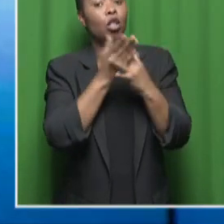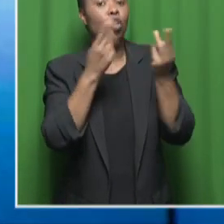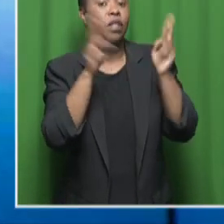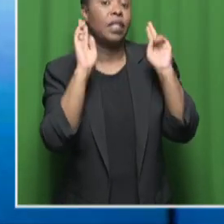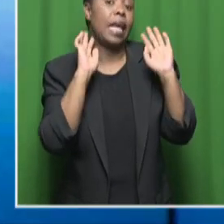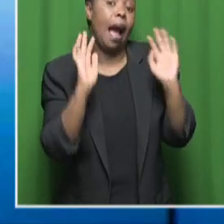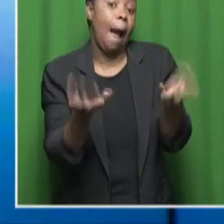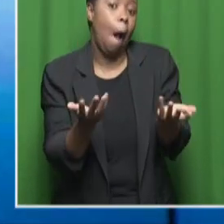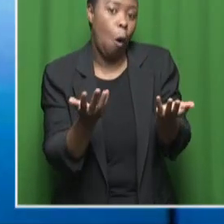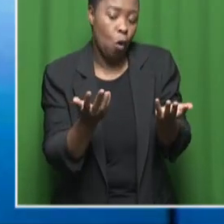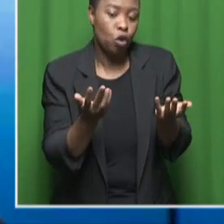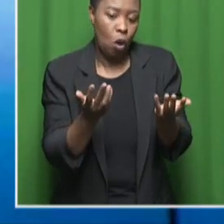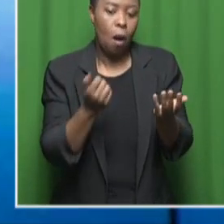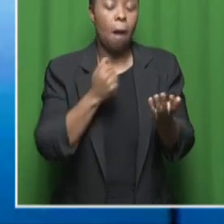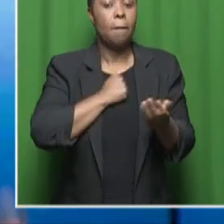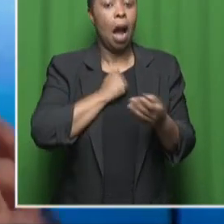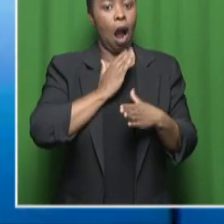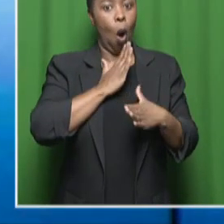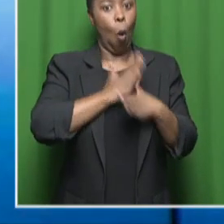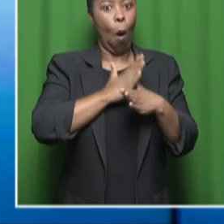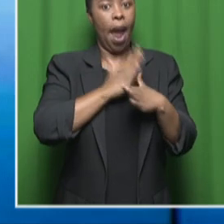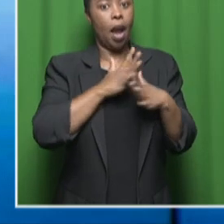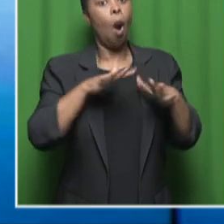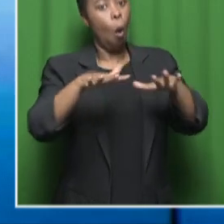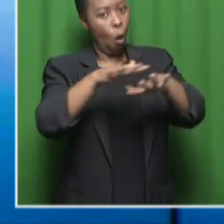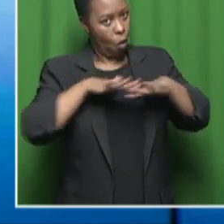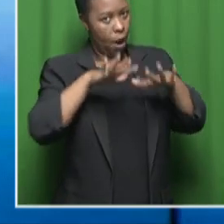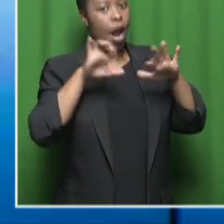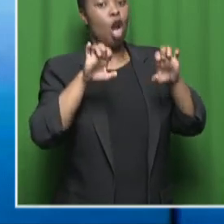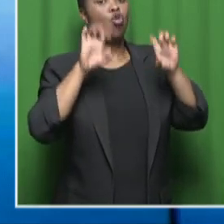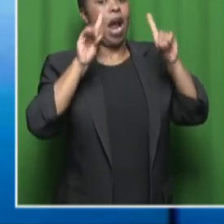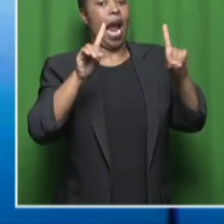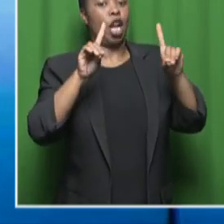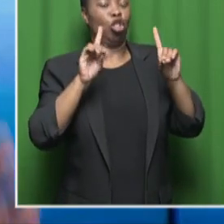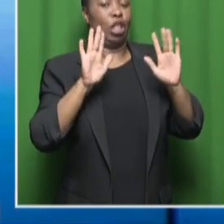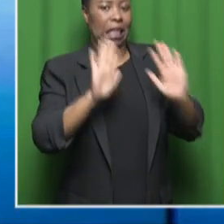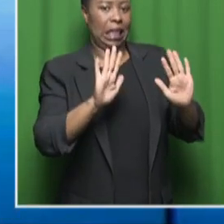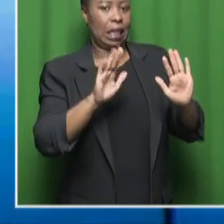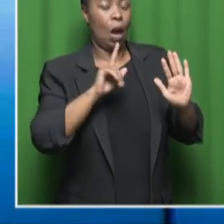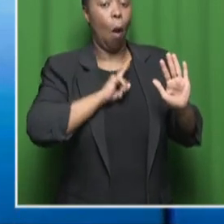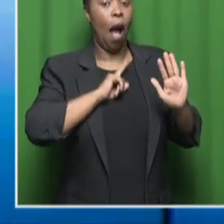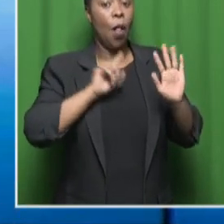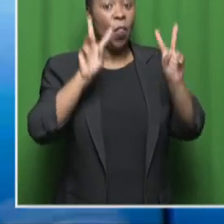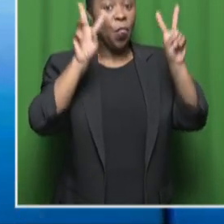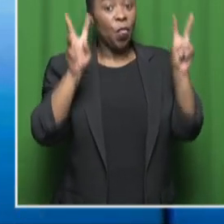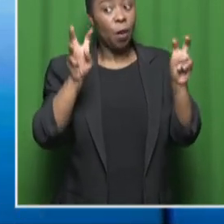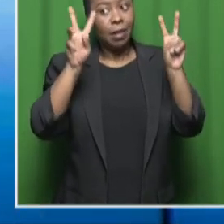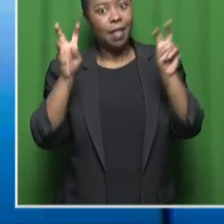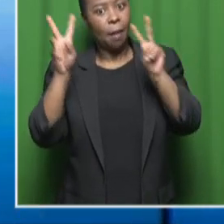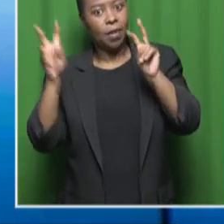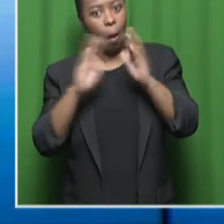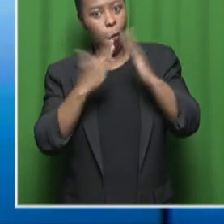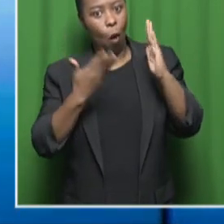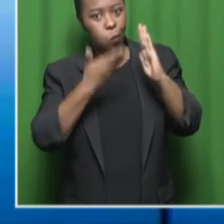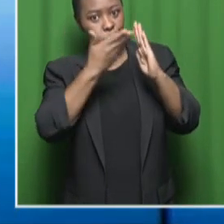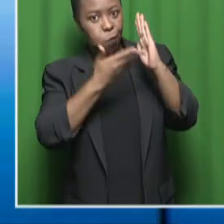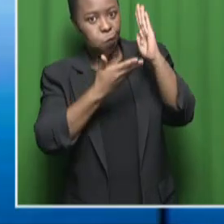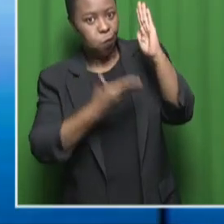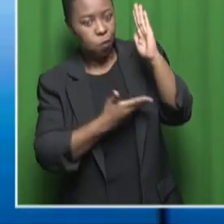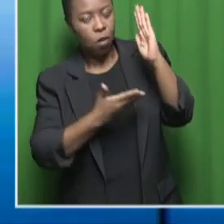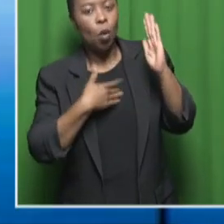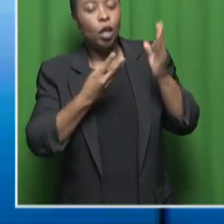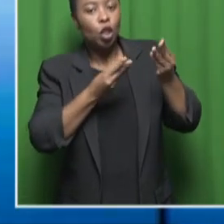through my work, I'm more embedded within the space of education to say, given these themes that we are having within this book, how do we go about addressing